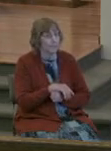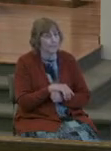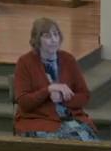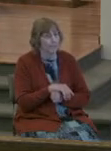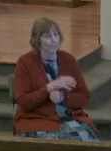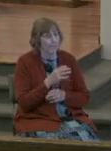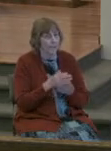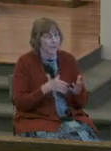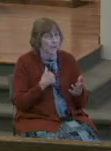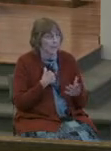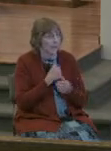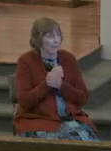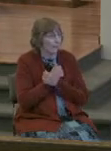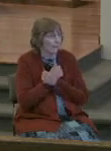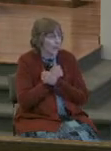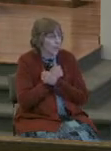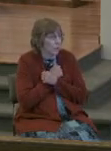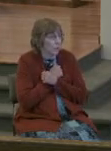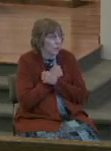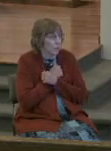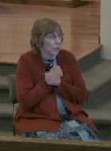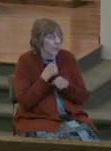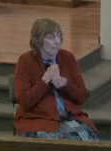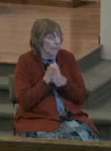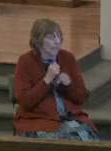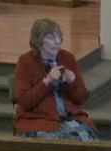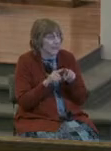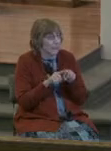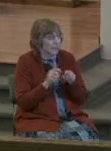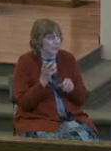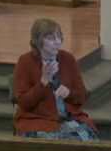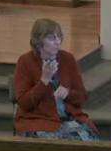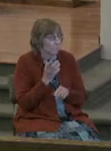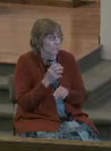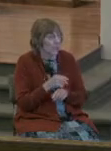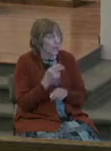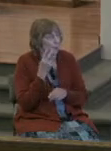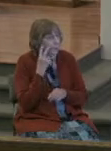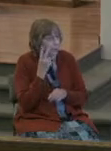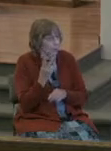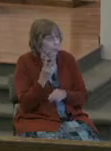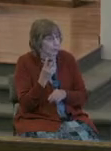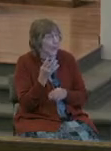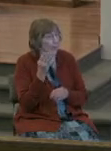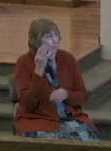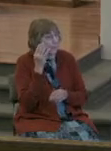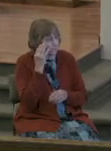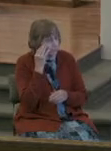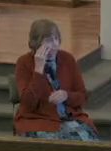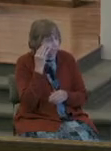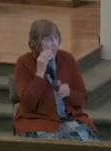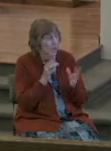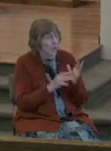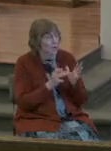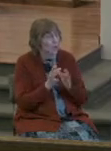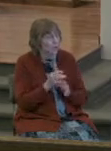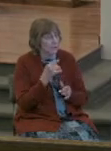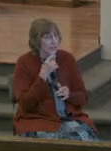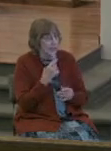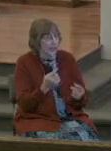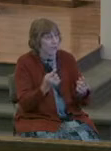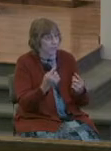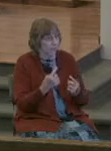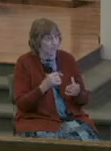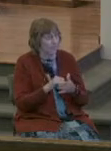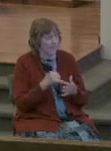have compassion, making a difference." You know, when we look out and we know that Jesus said, "I have come